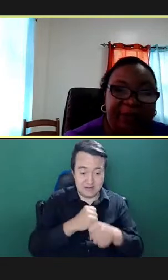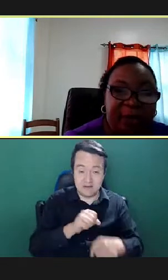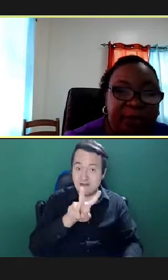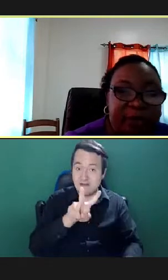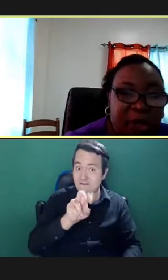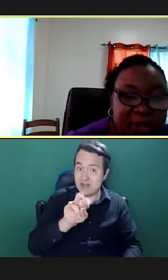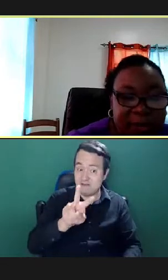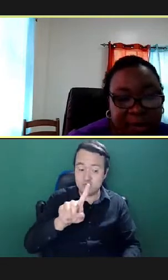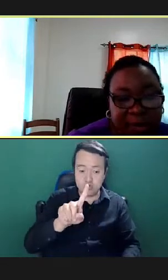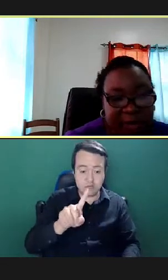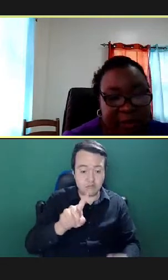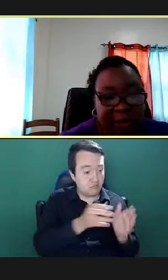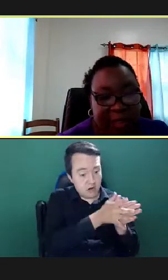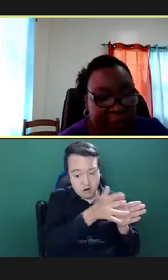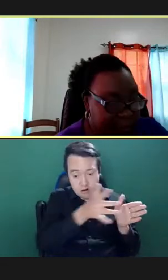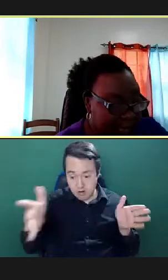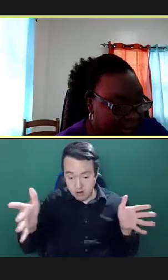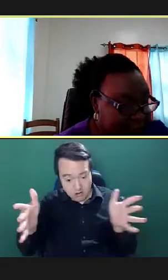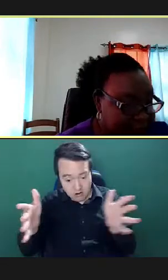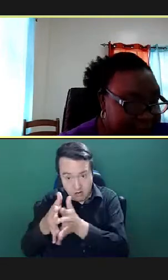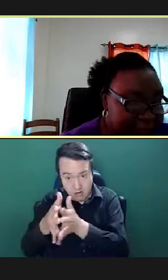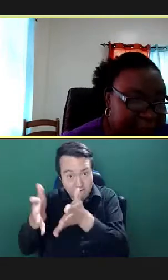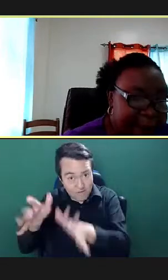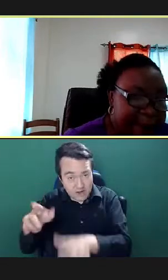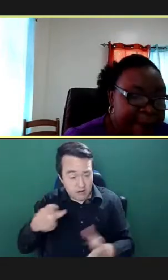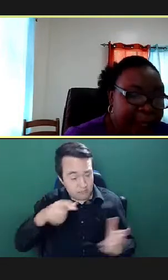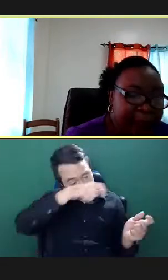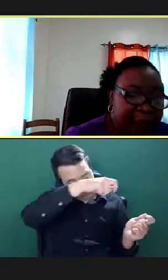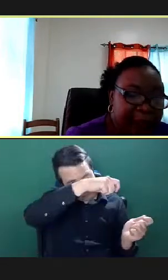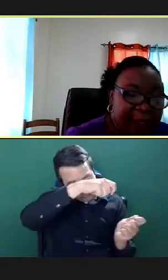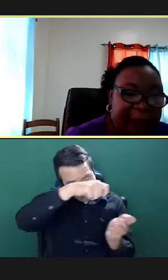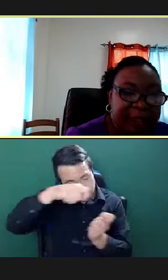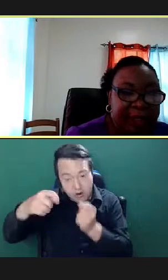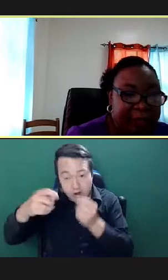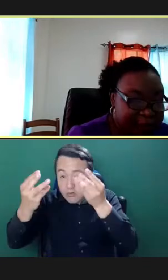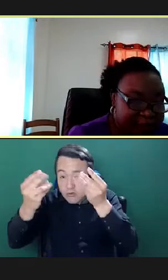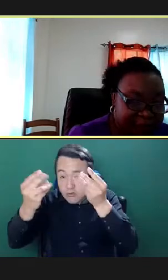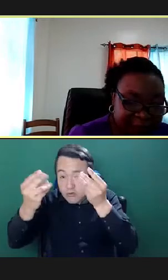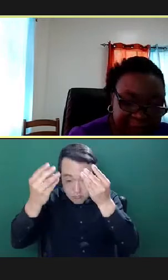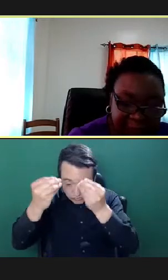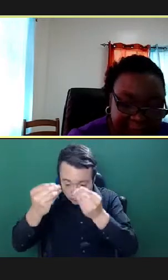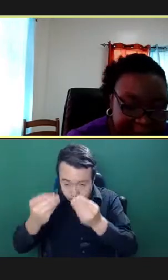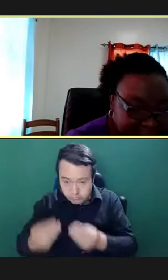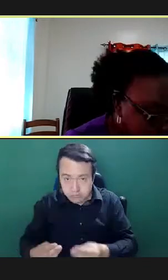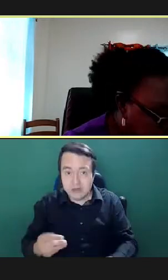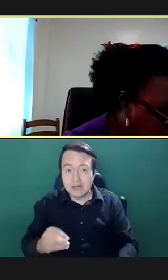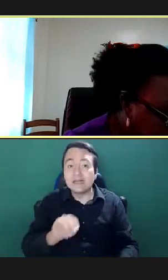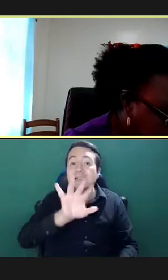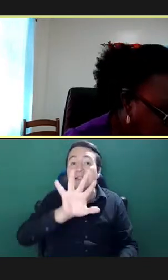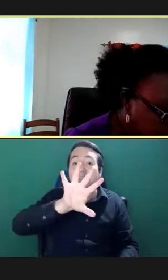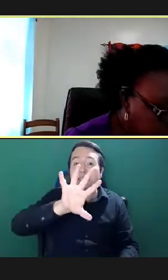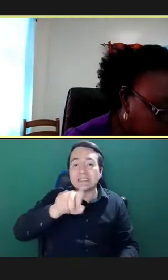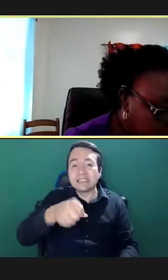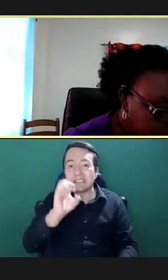approximately 5,000 persons that will be accessing the mental health services.